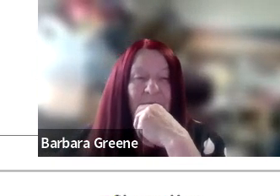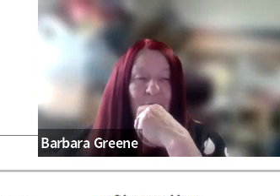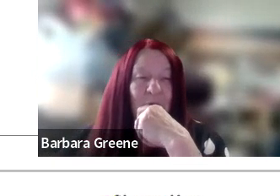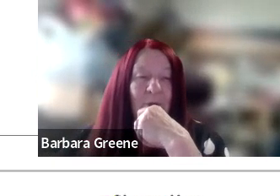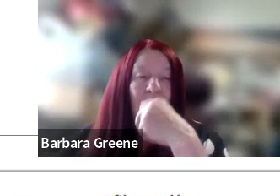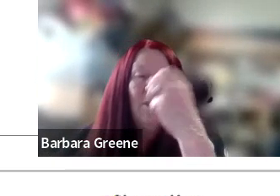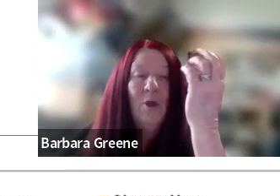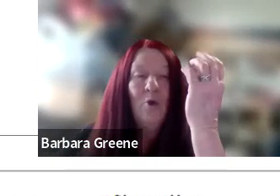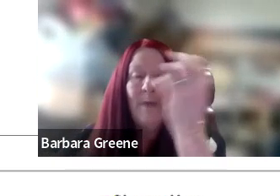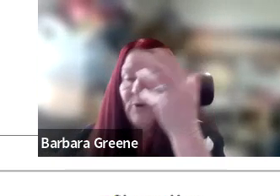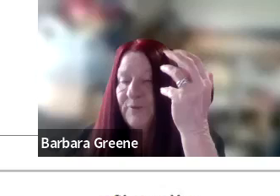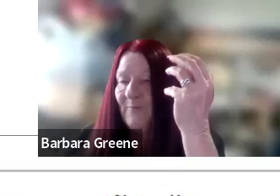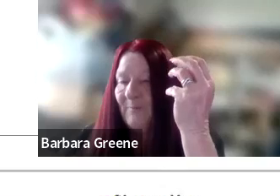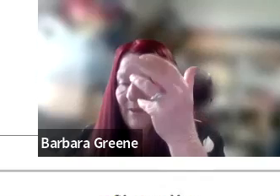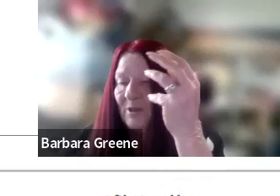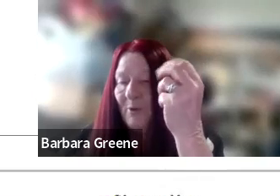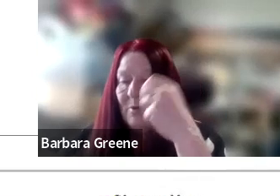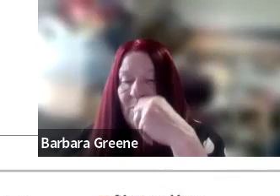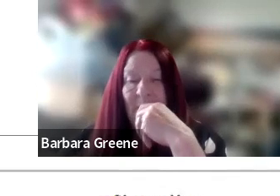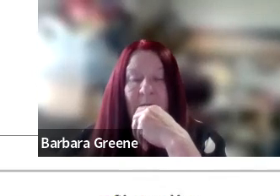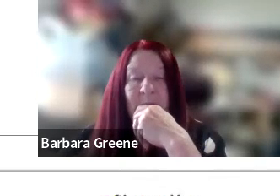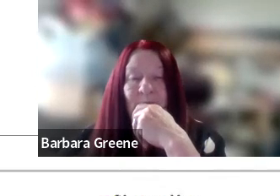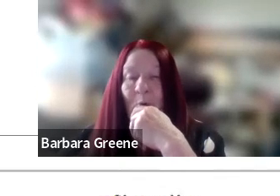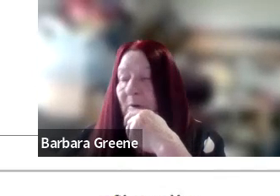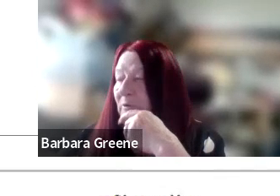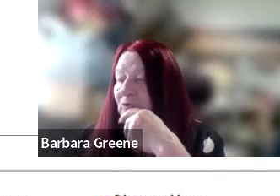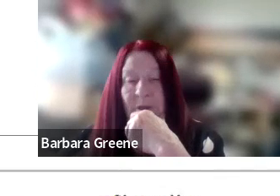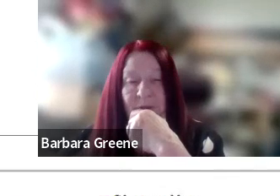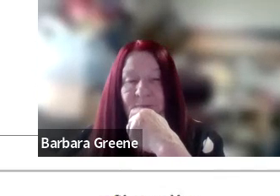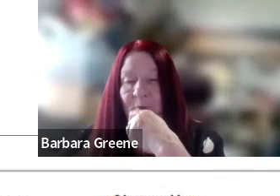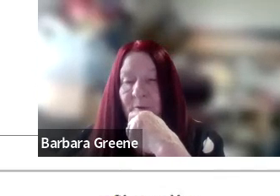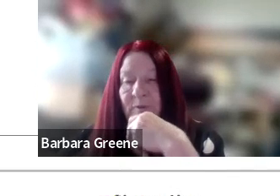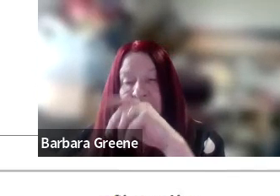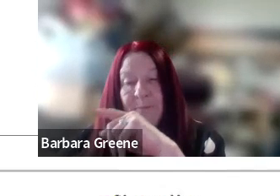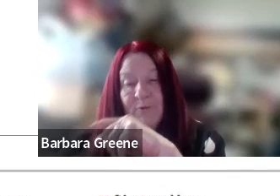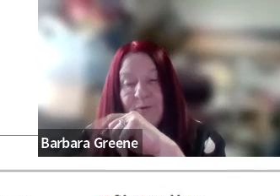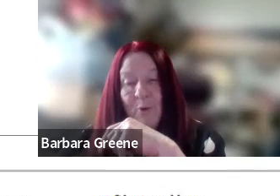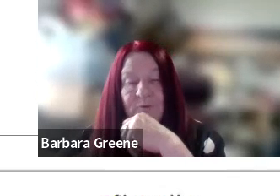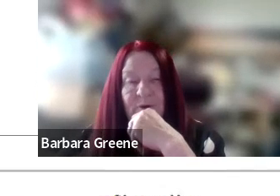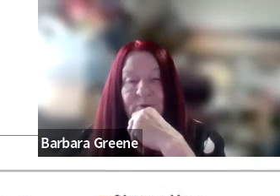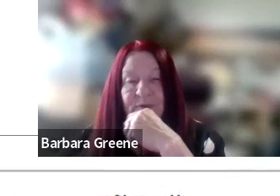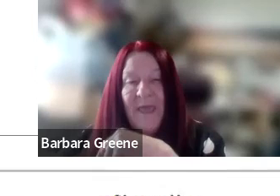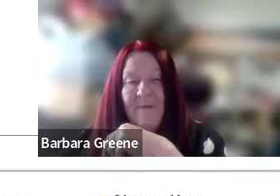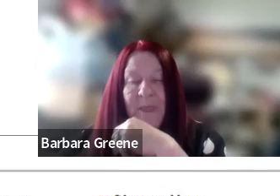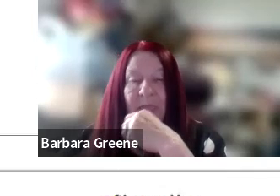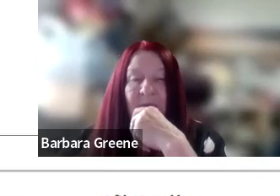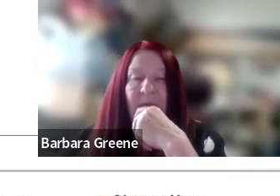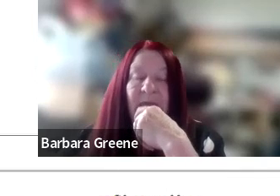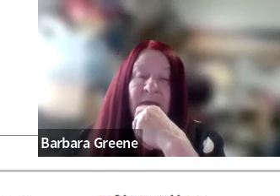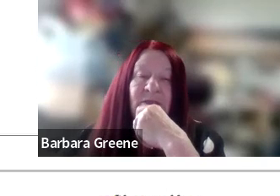I think, who made herself available for trainings for the peer support center